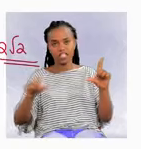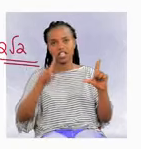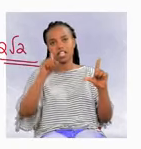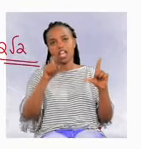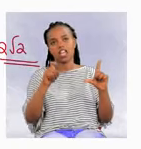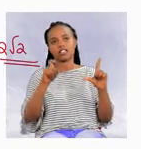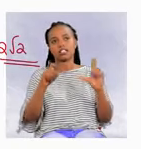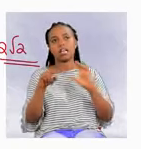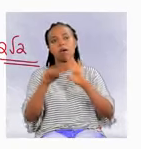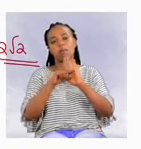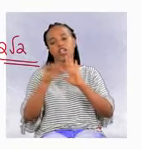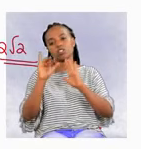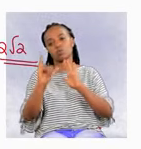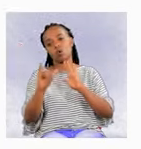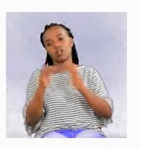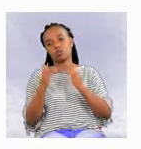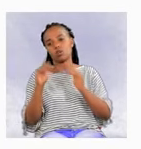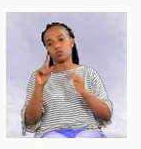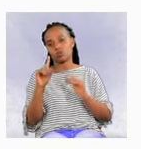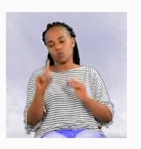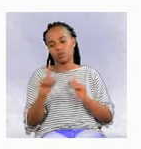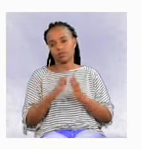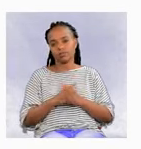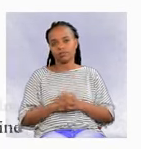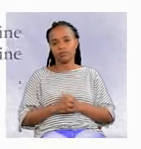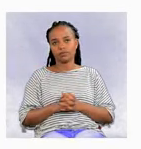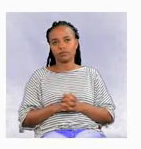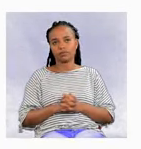1. Now, let's proceed to example